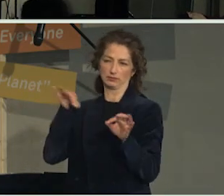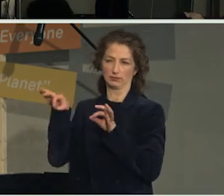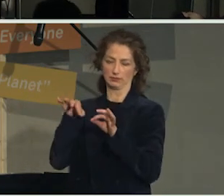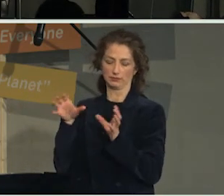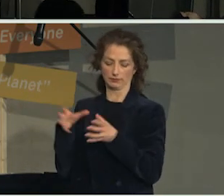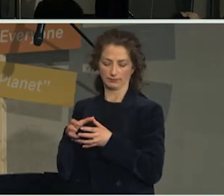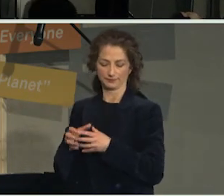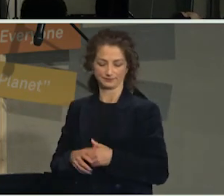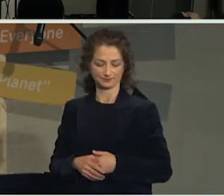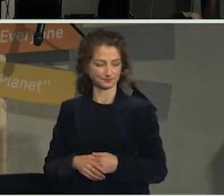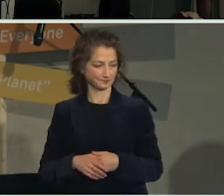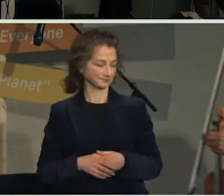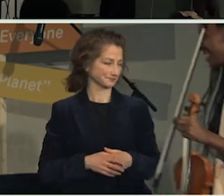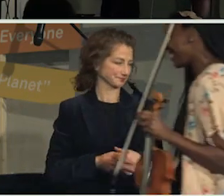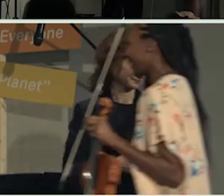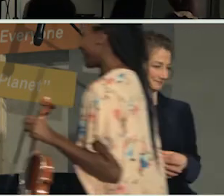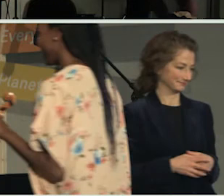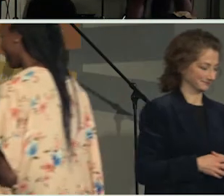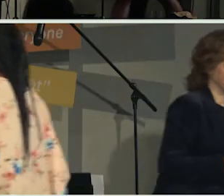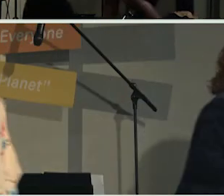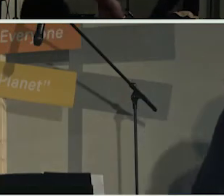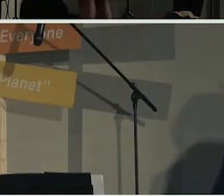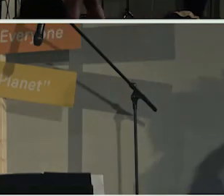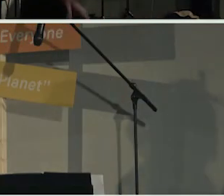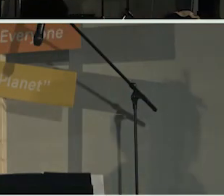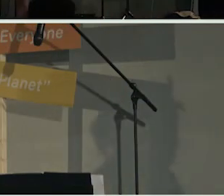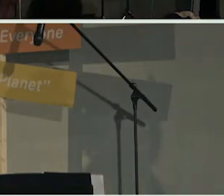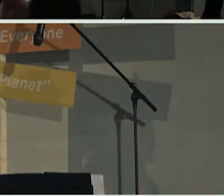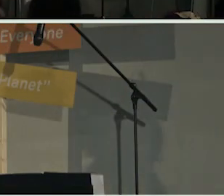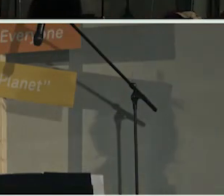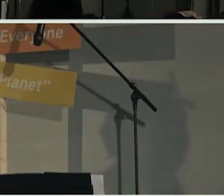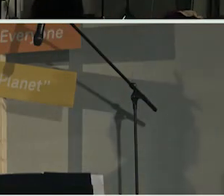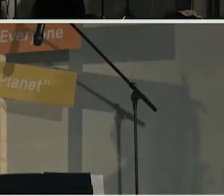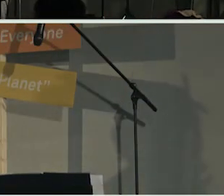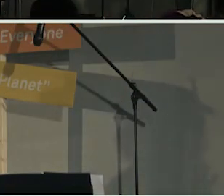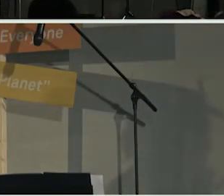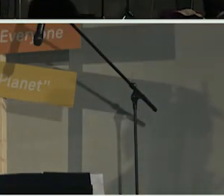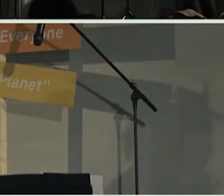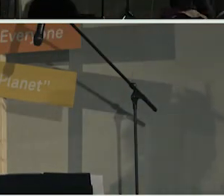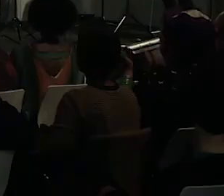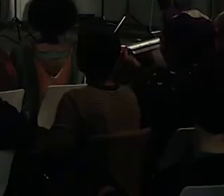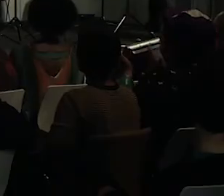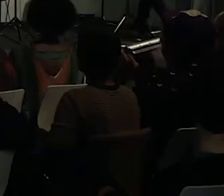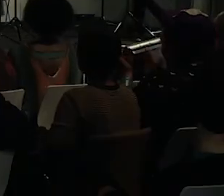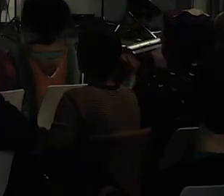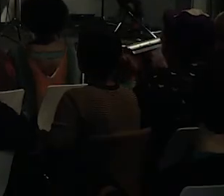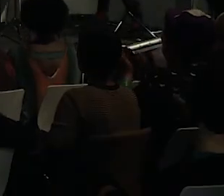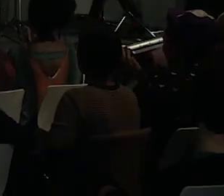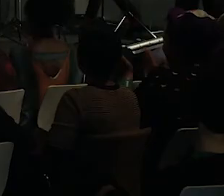Violins, violas. Viola, cellos, yeah! Oh, they look cute!